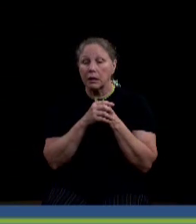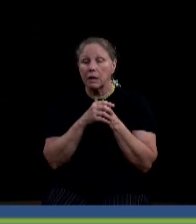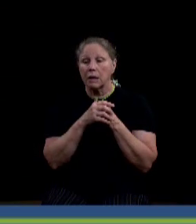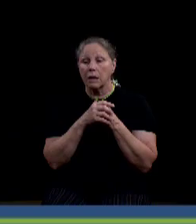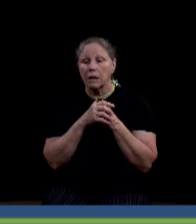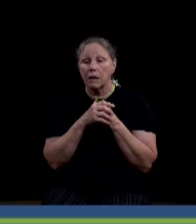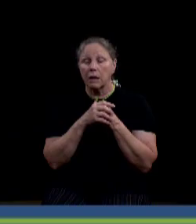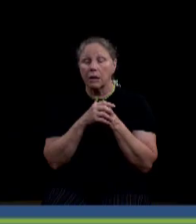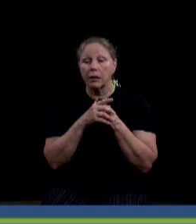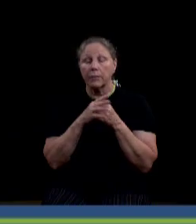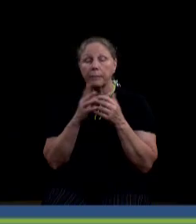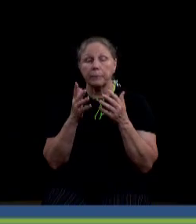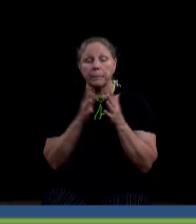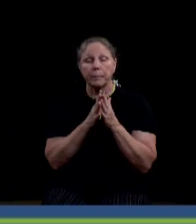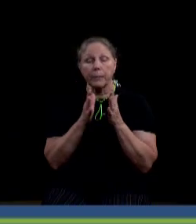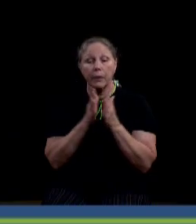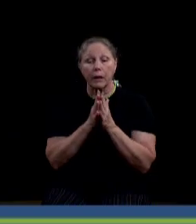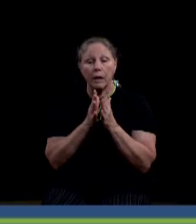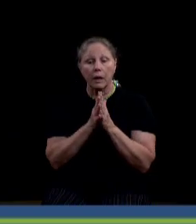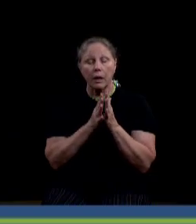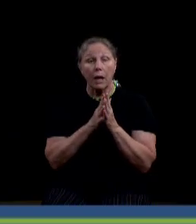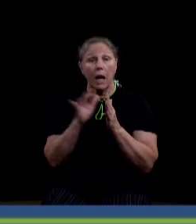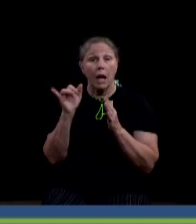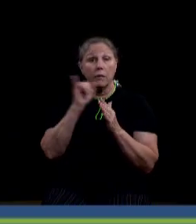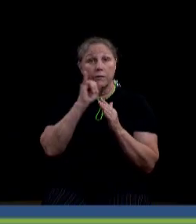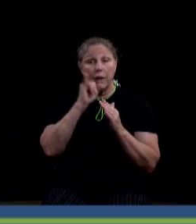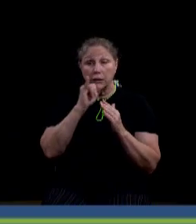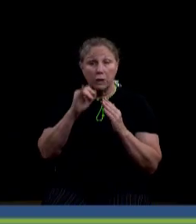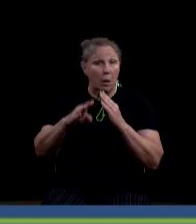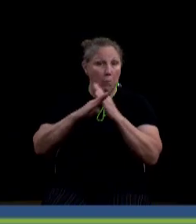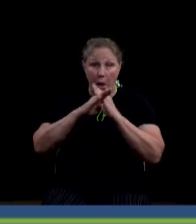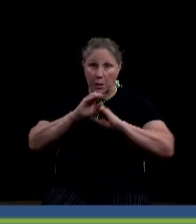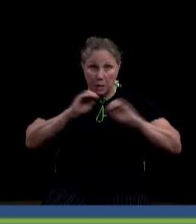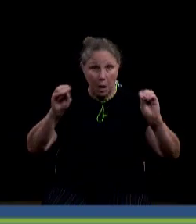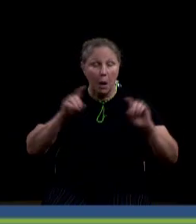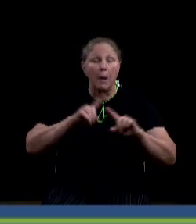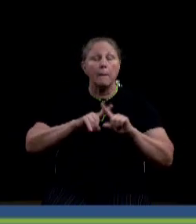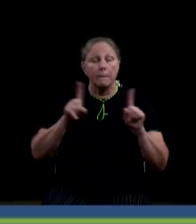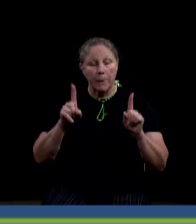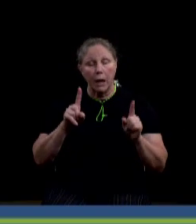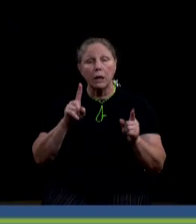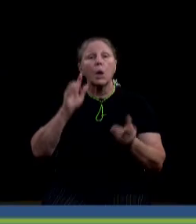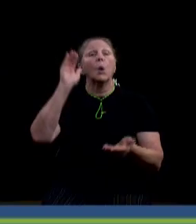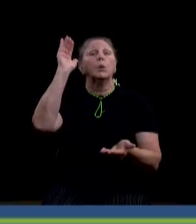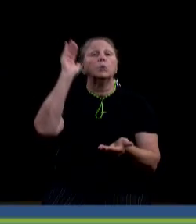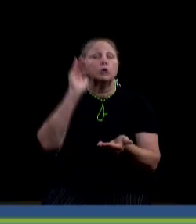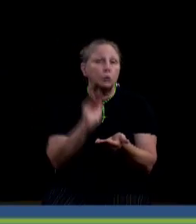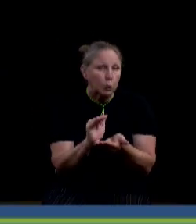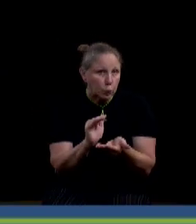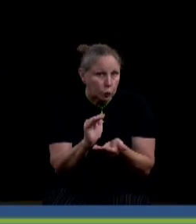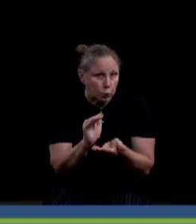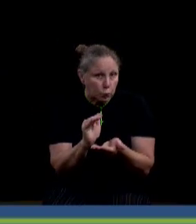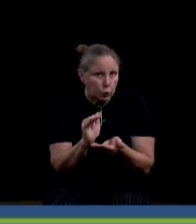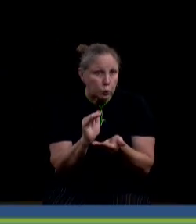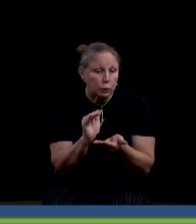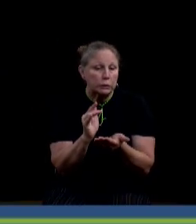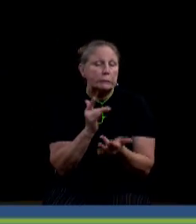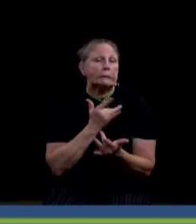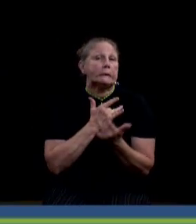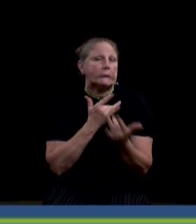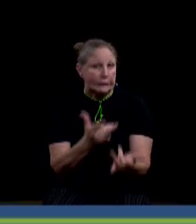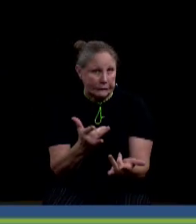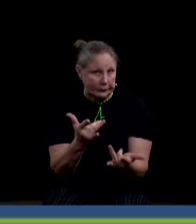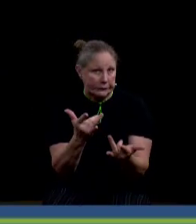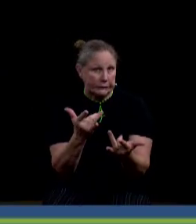infection, but it definitely reduces the likelihood. The recently